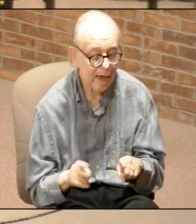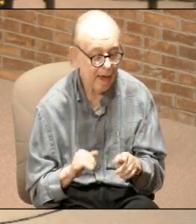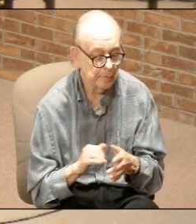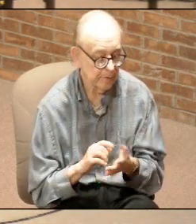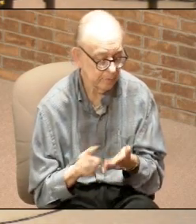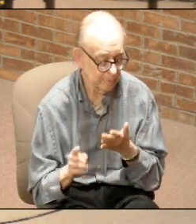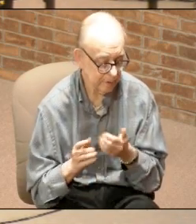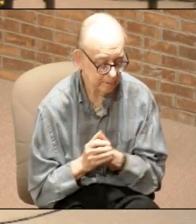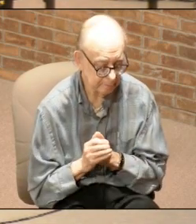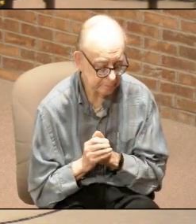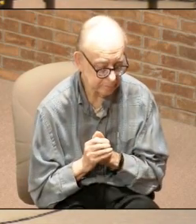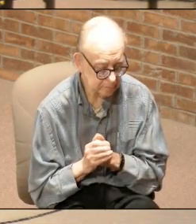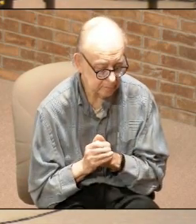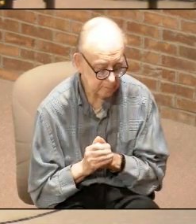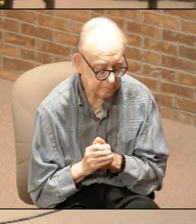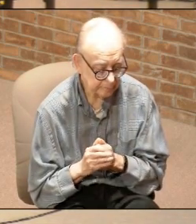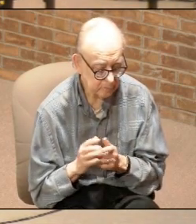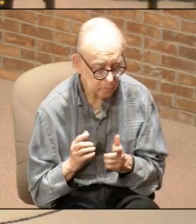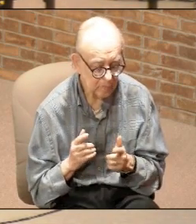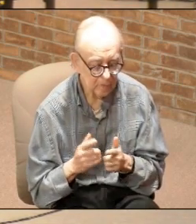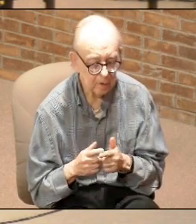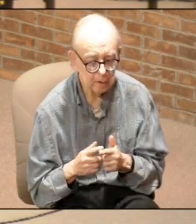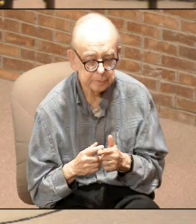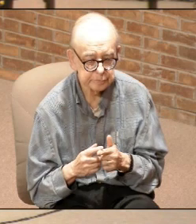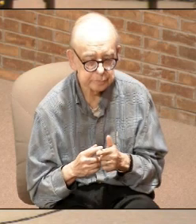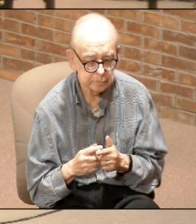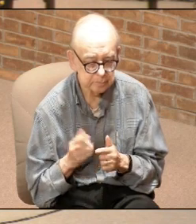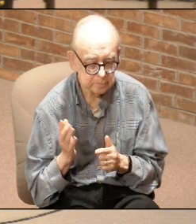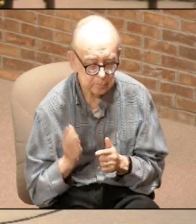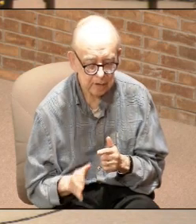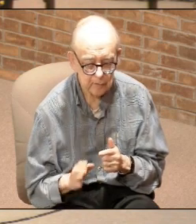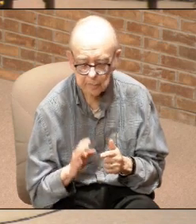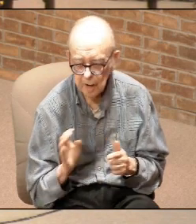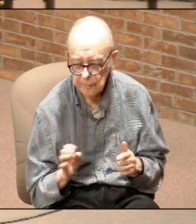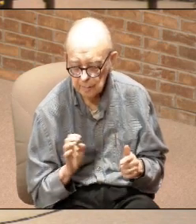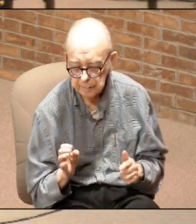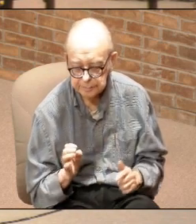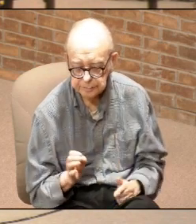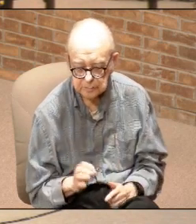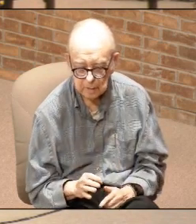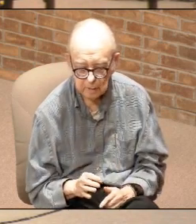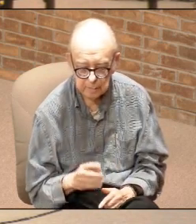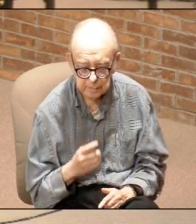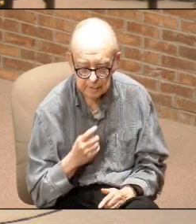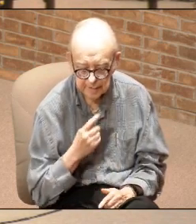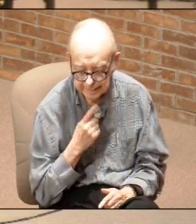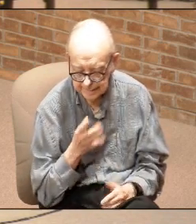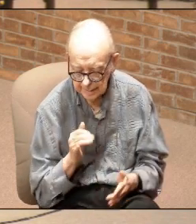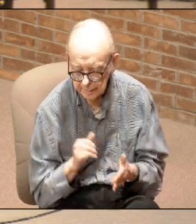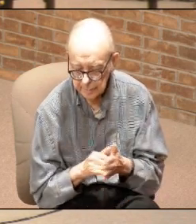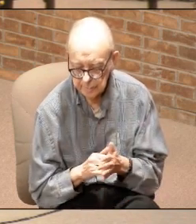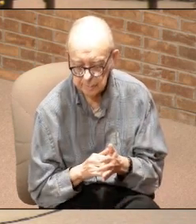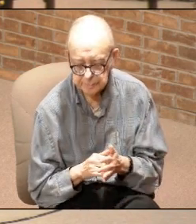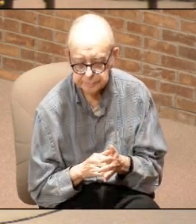and and then never ever say this